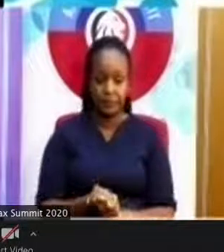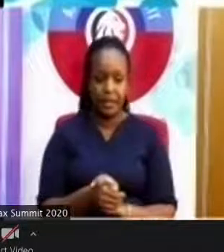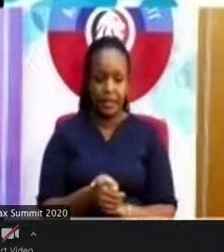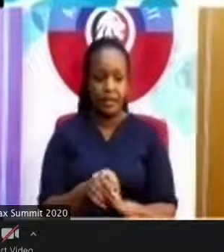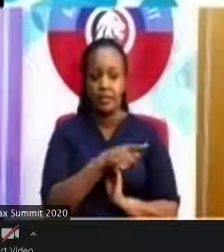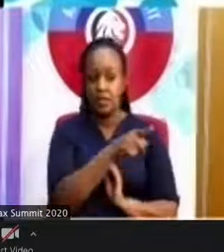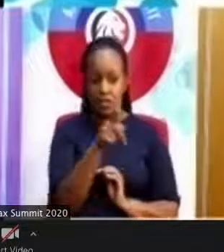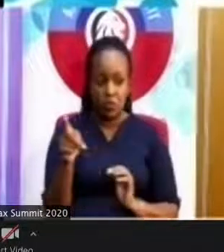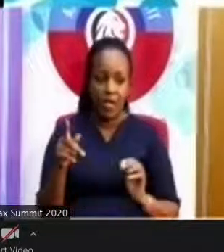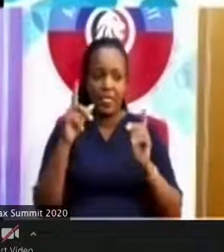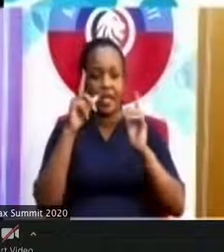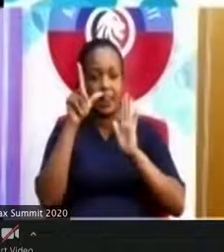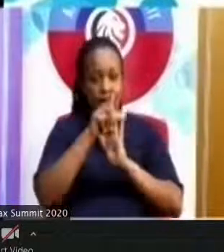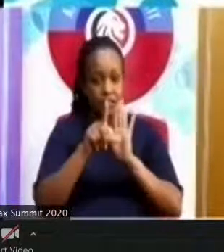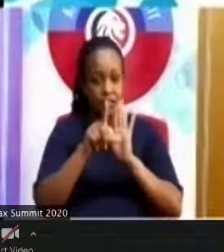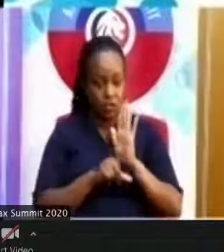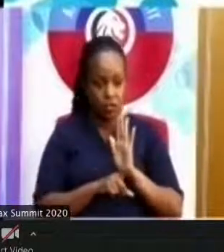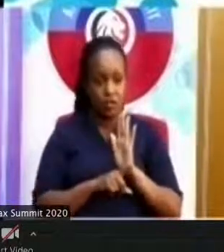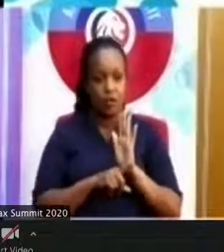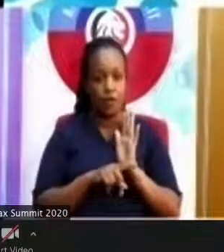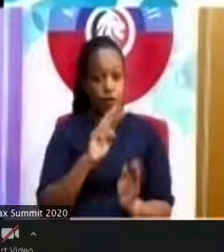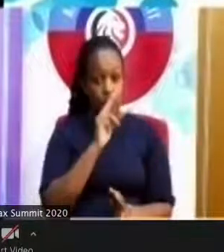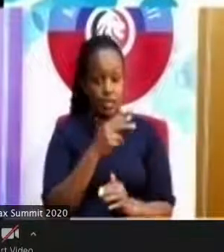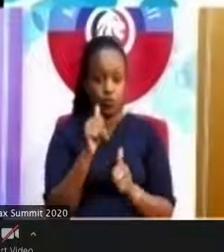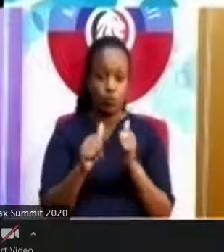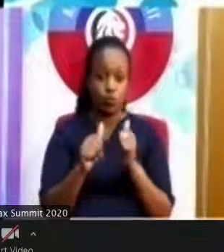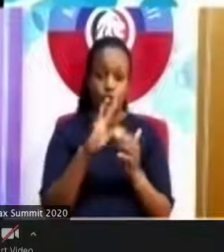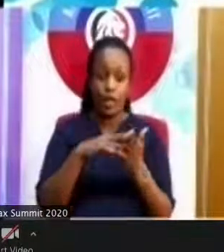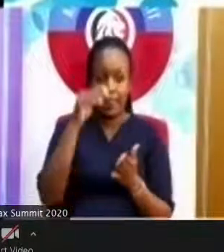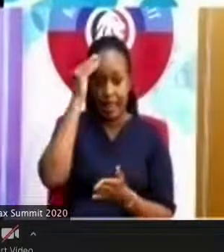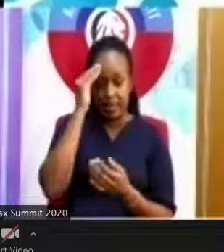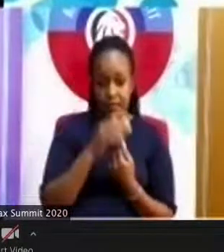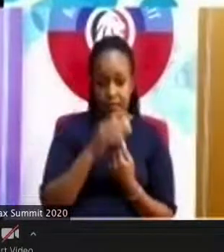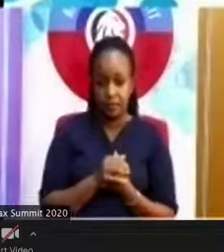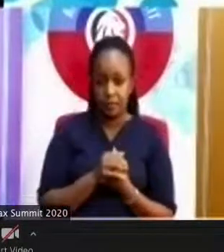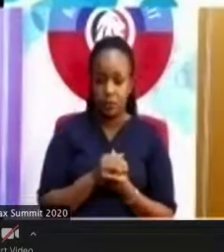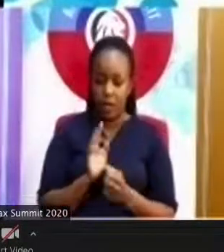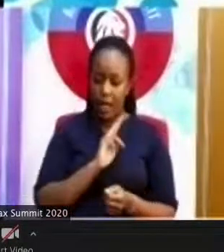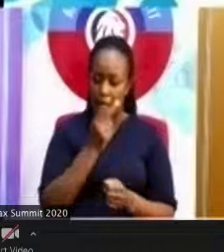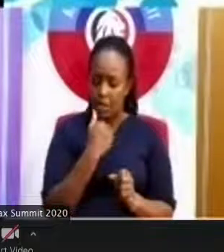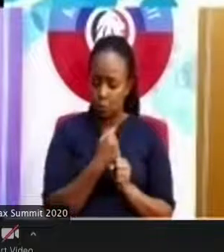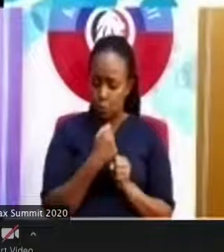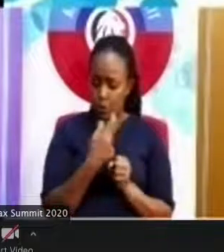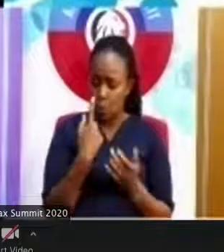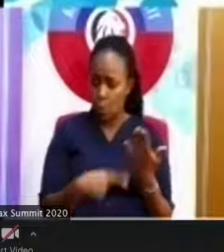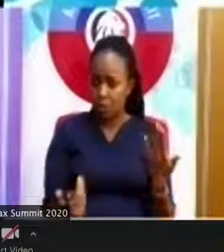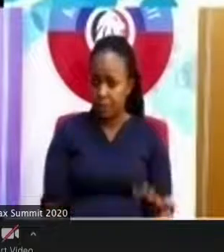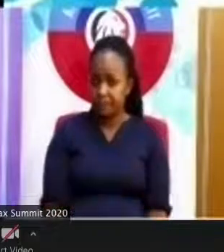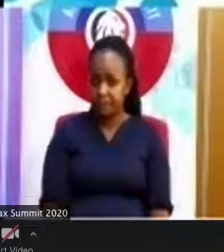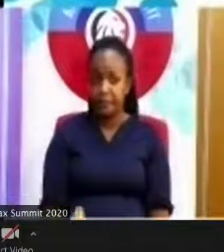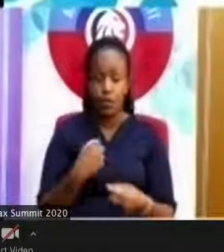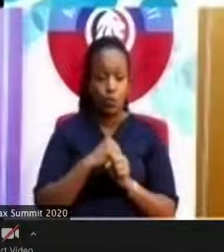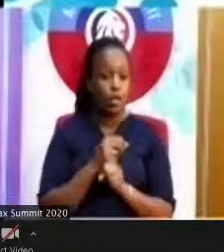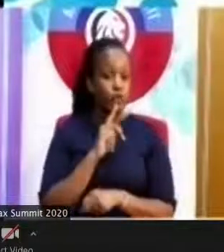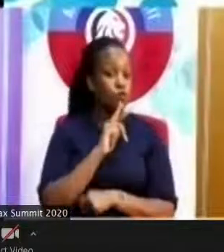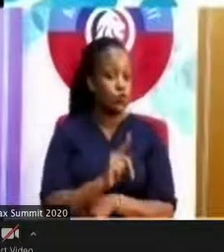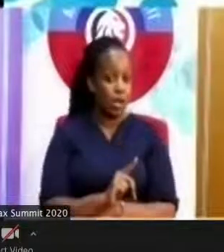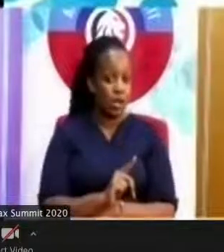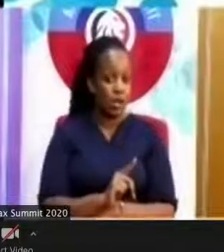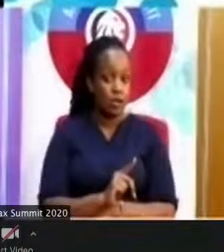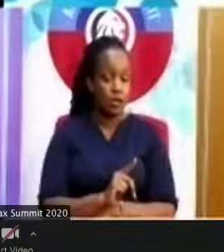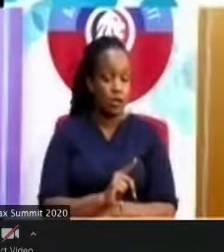for us that we learned. And so what are we doing to ensure that we translate